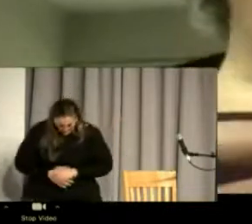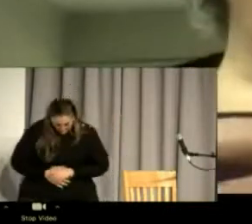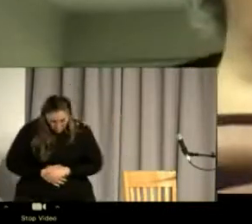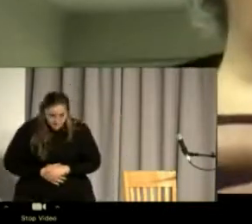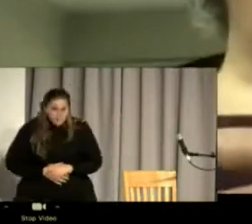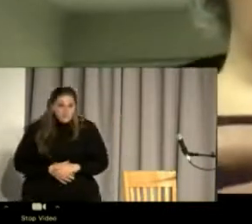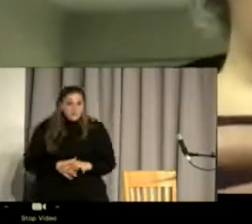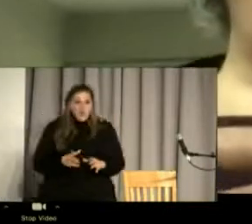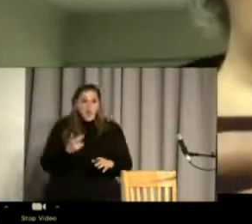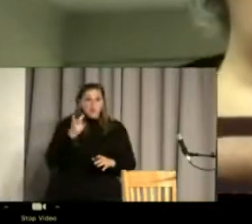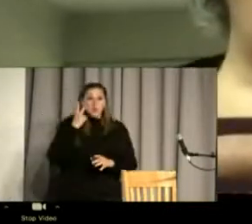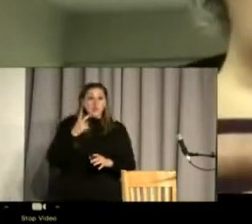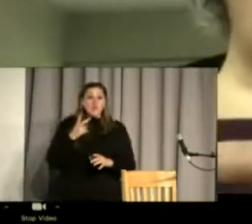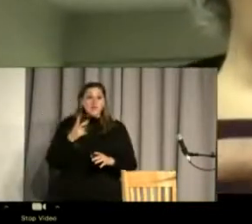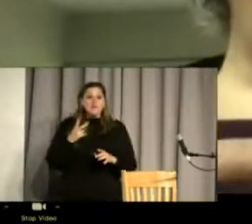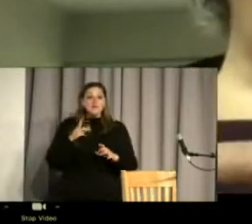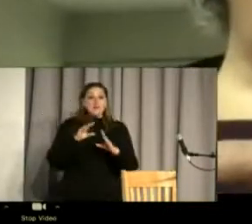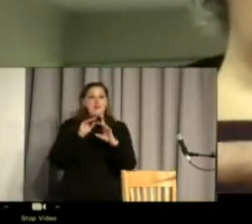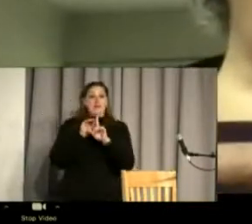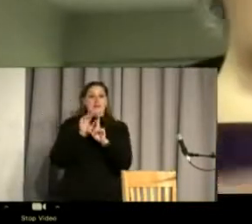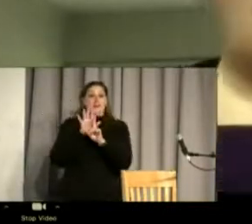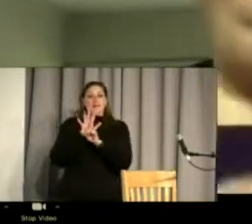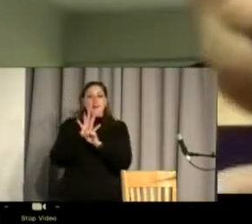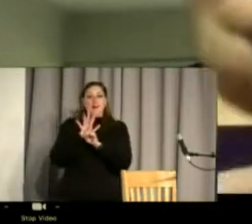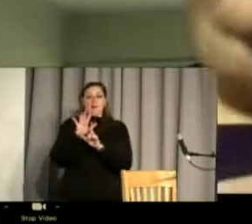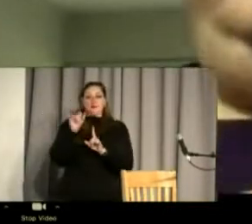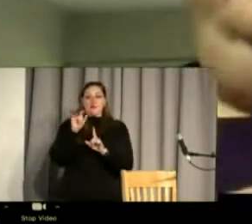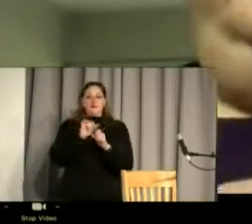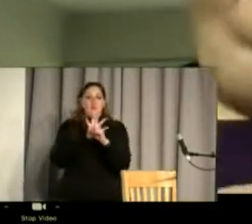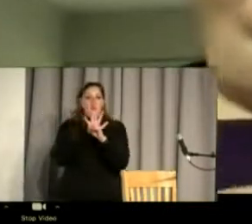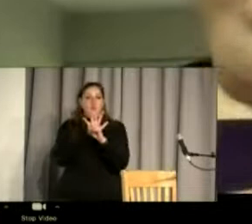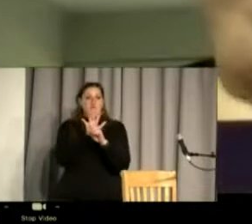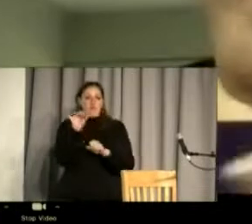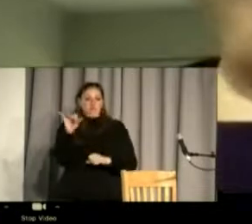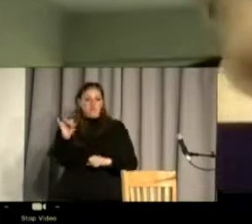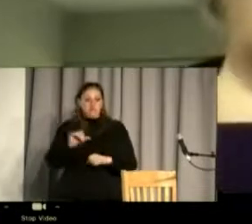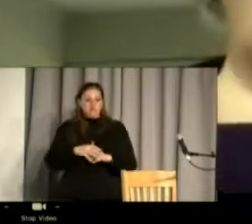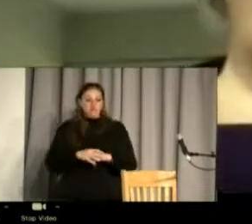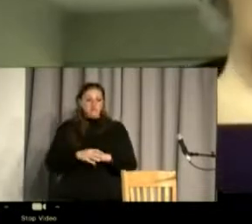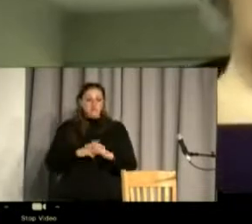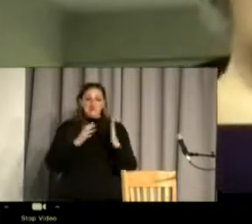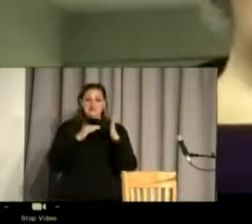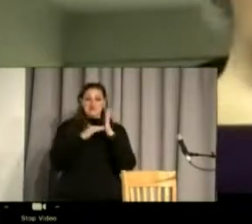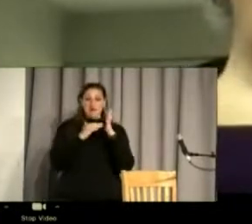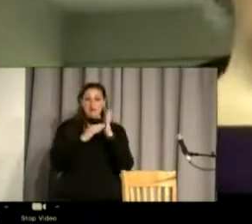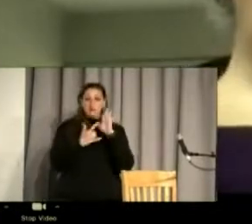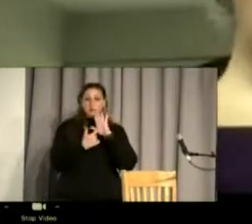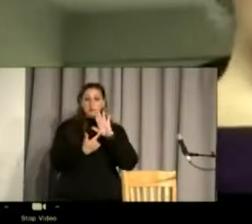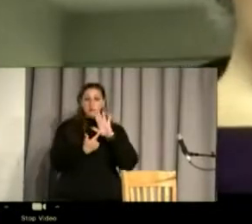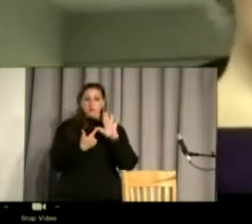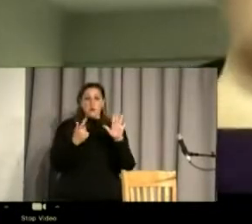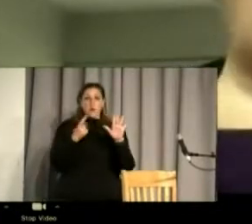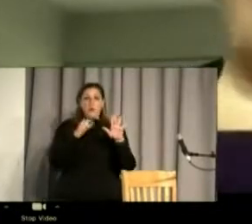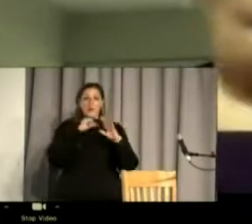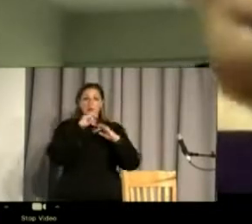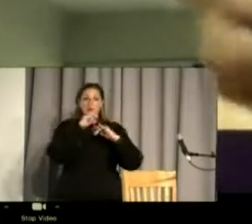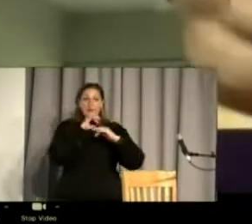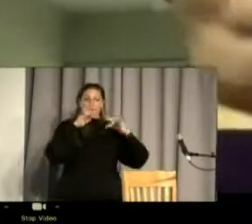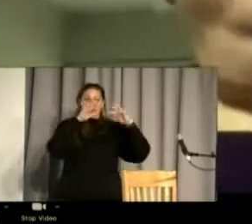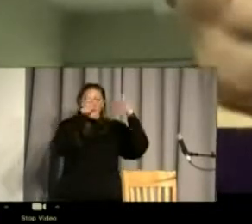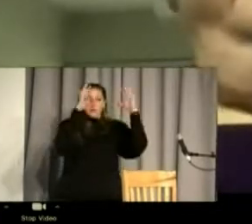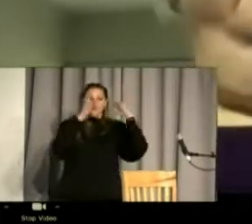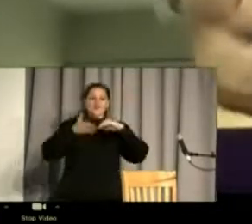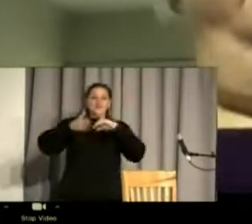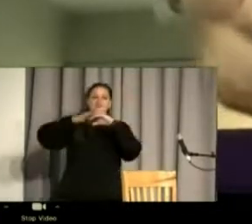see that in the impact of COVID. Studies have shown that air pollution increased